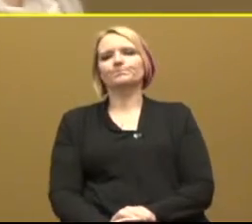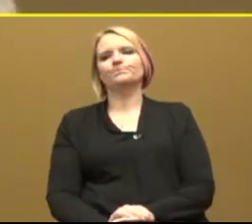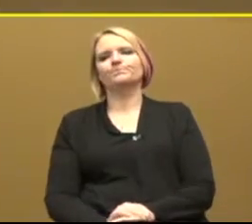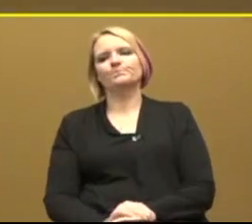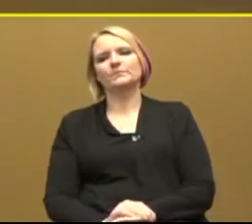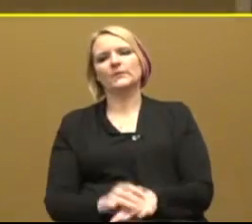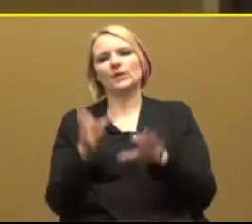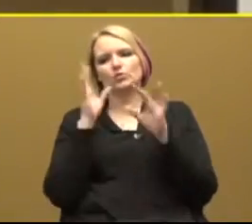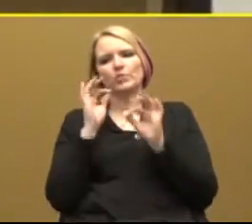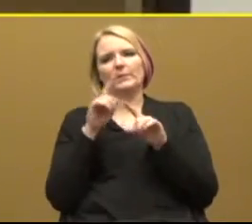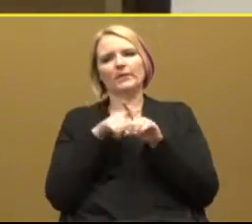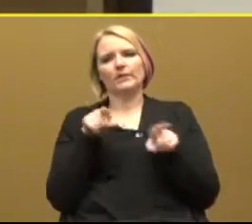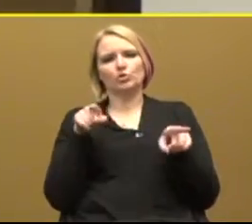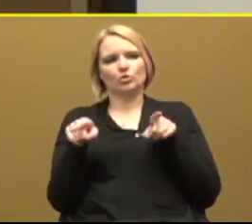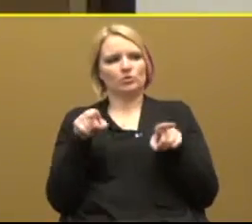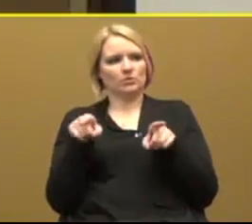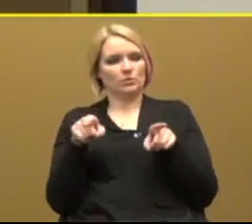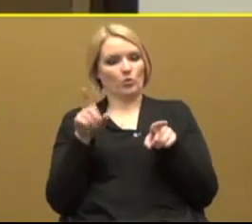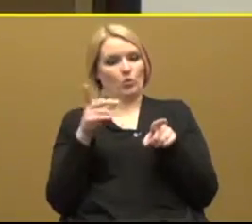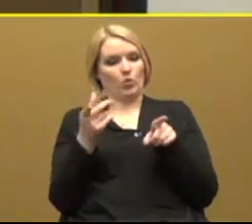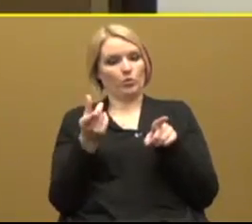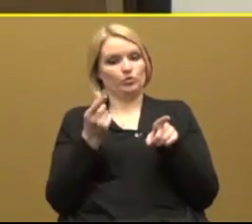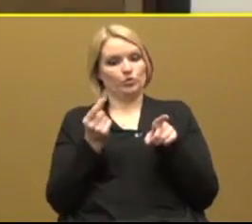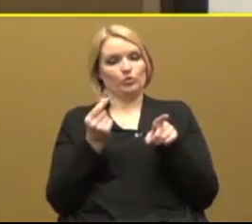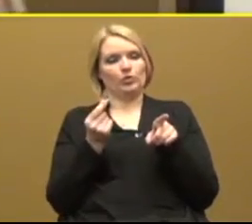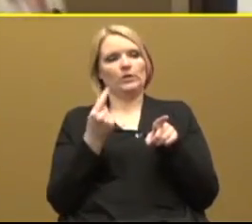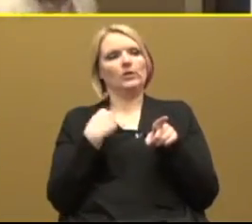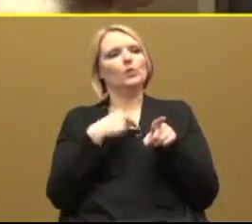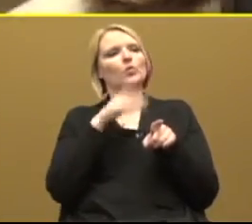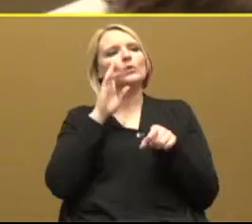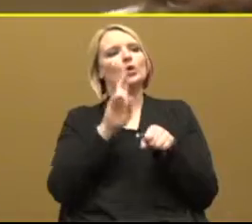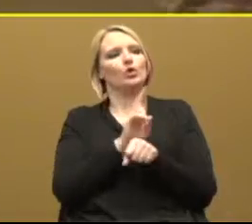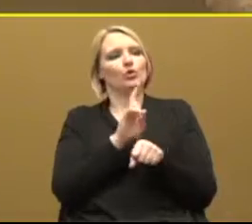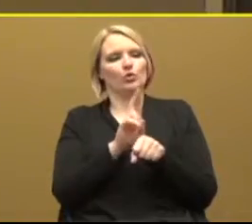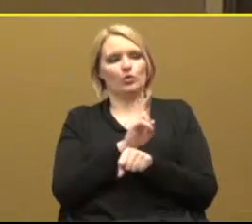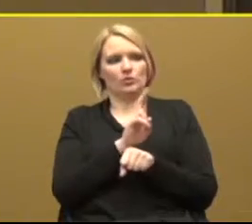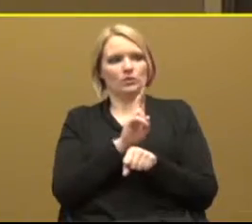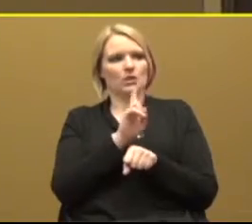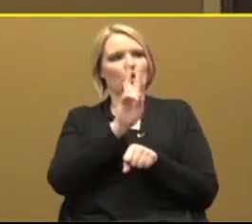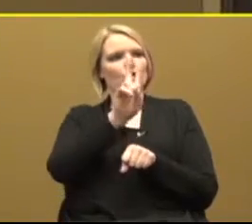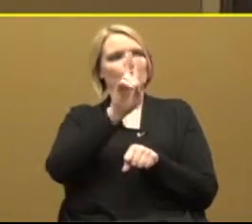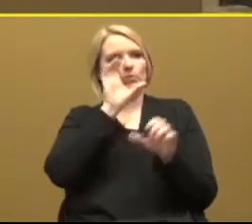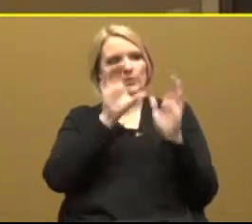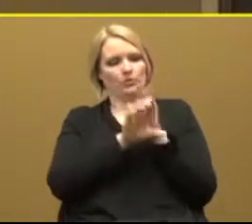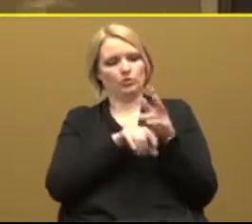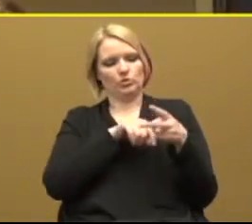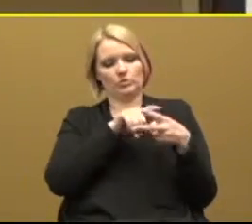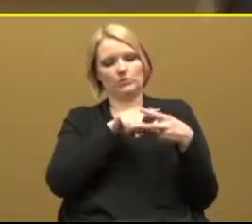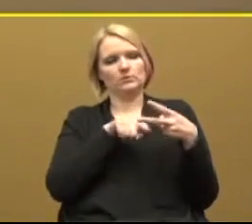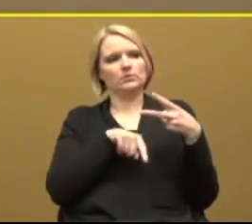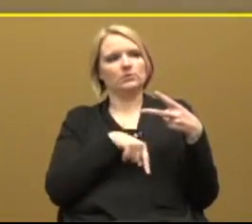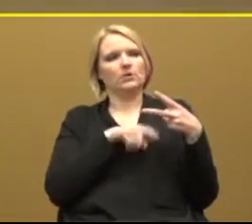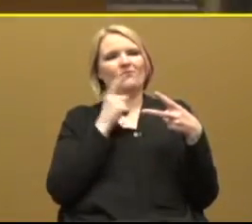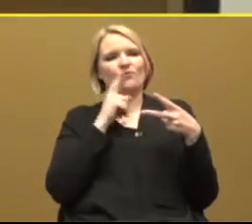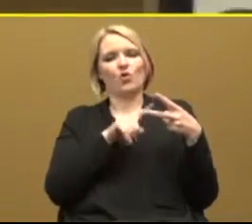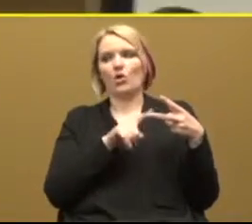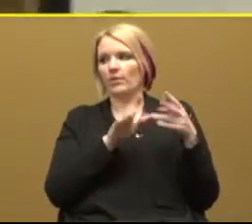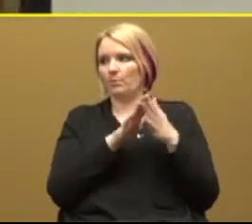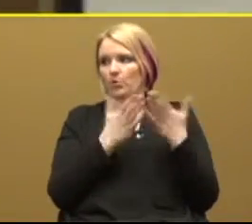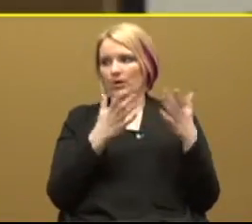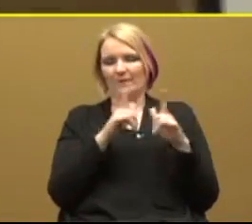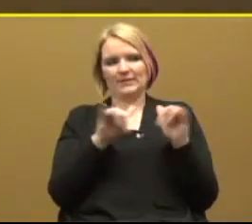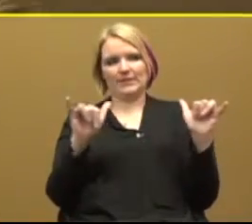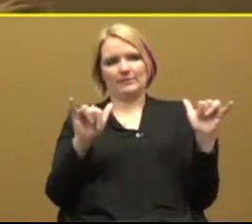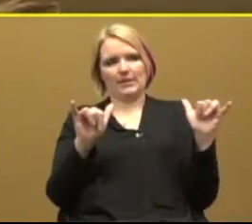discrimination. What she's doing at this point is we are using 2 pictures on our book at a